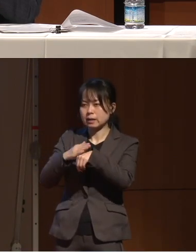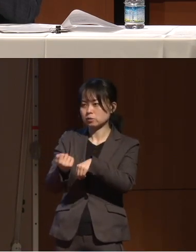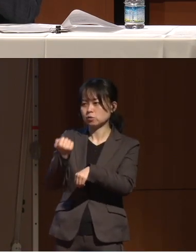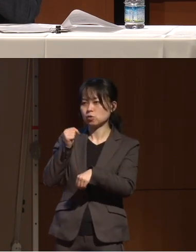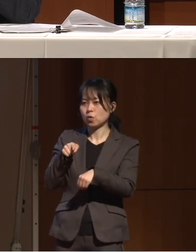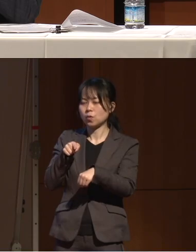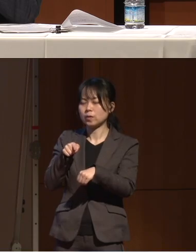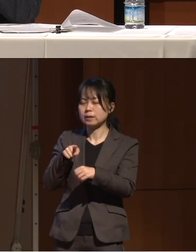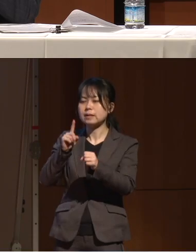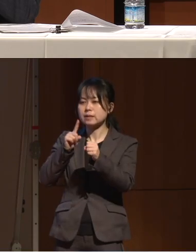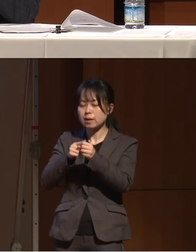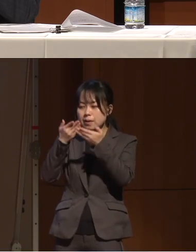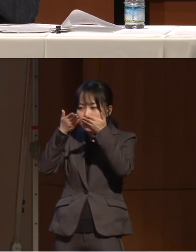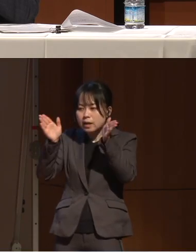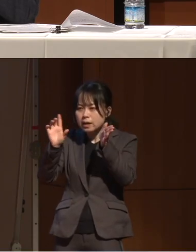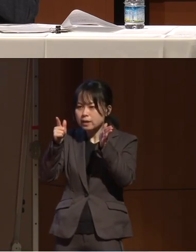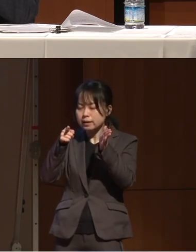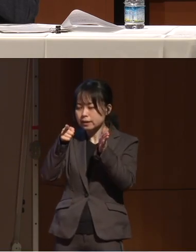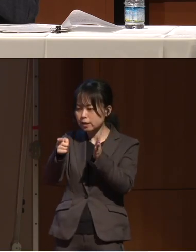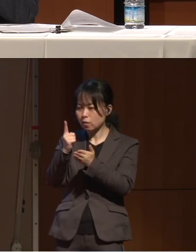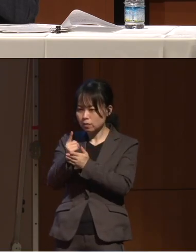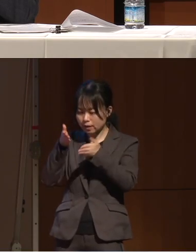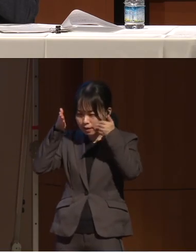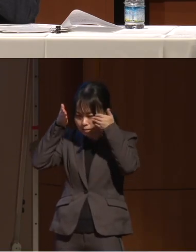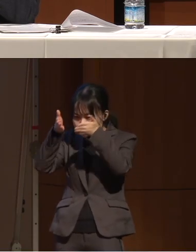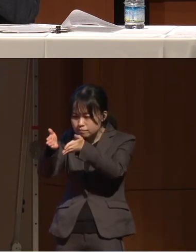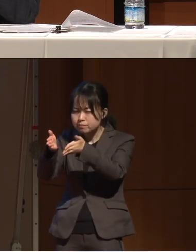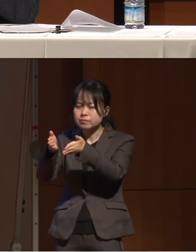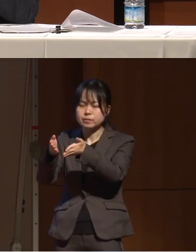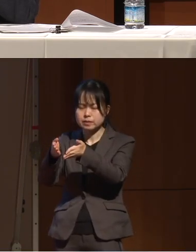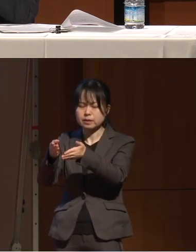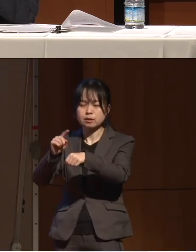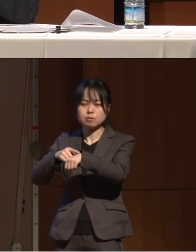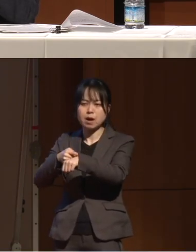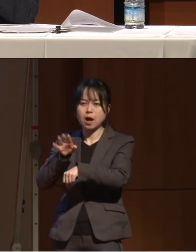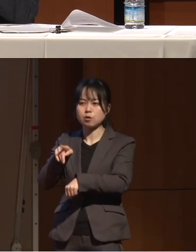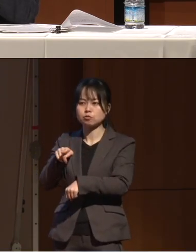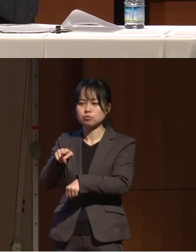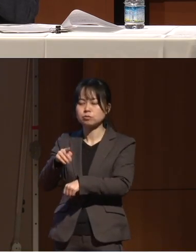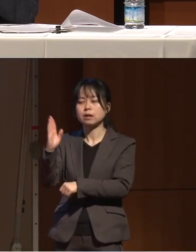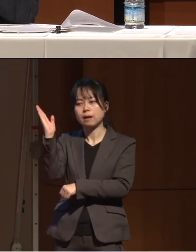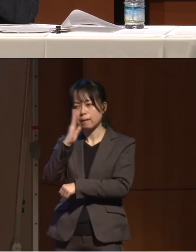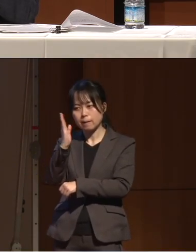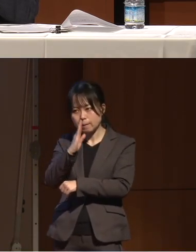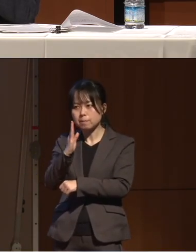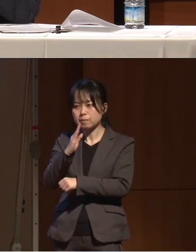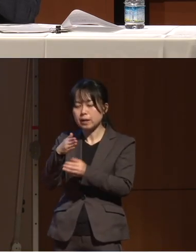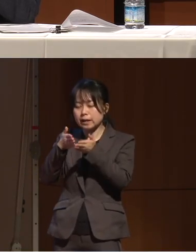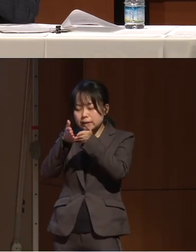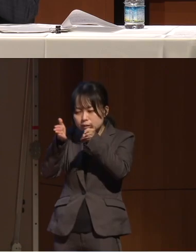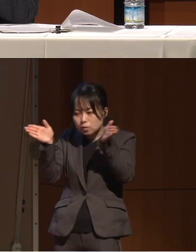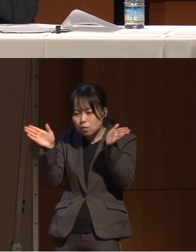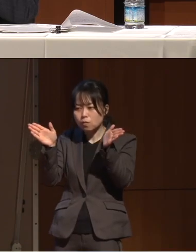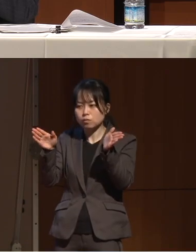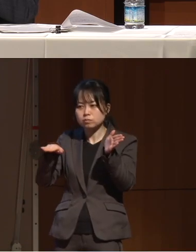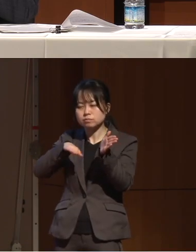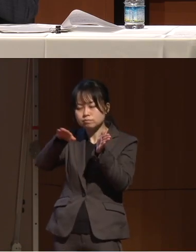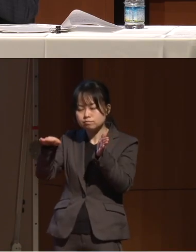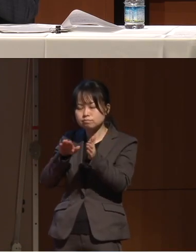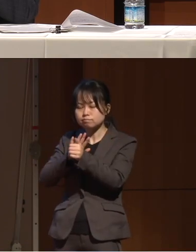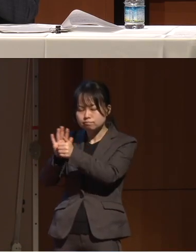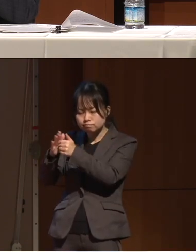so we cannot collaborate well. This weakness made our failure. So